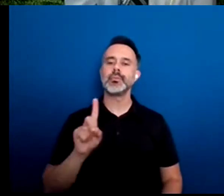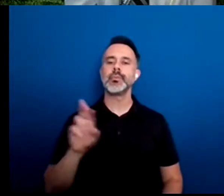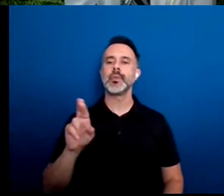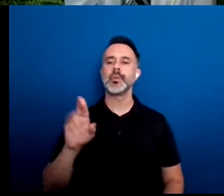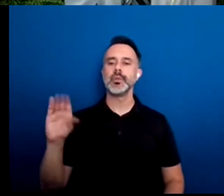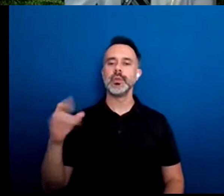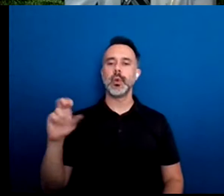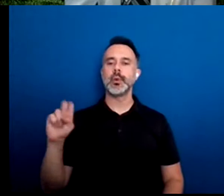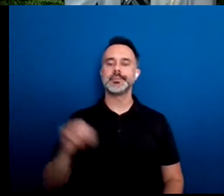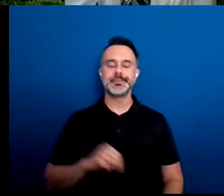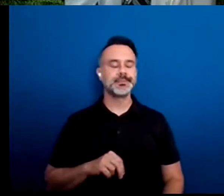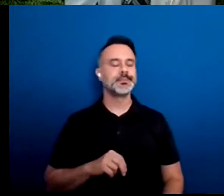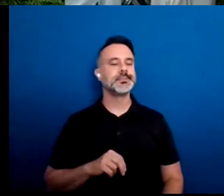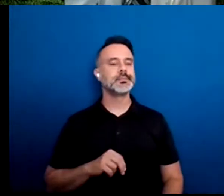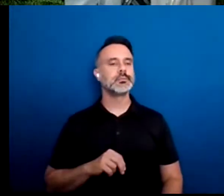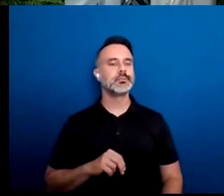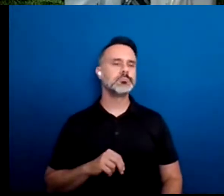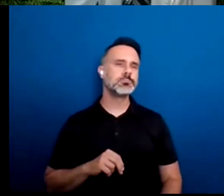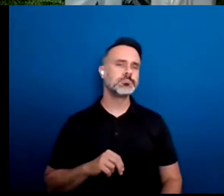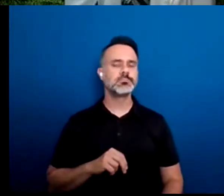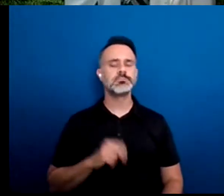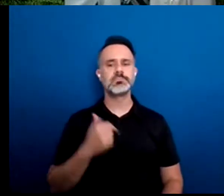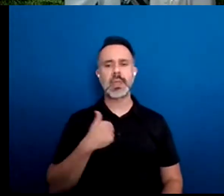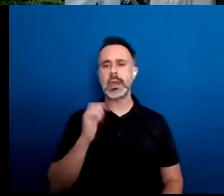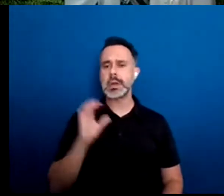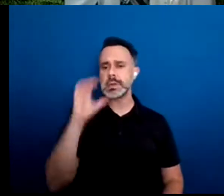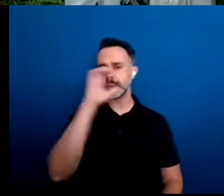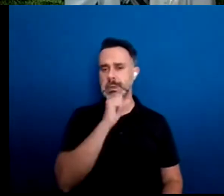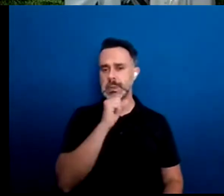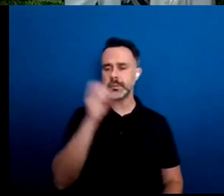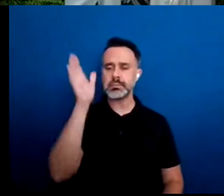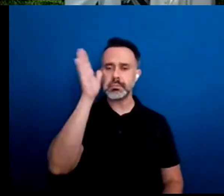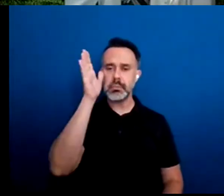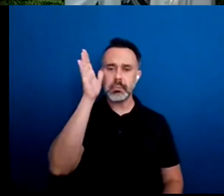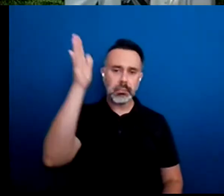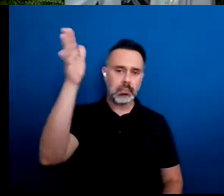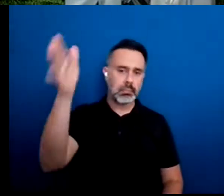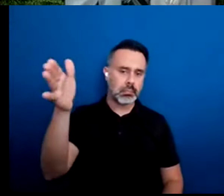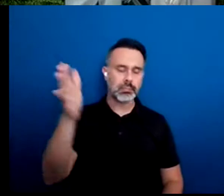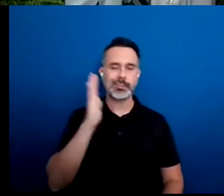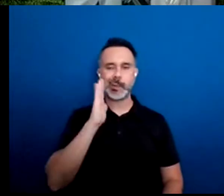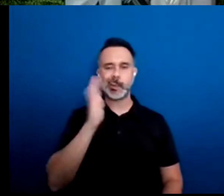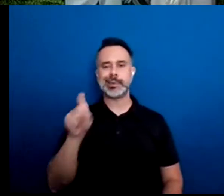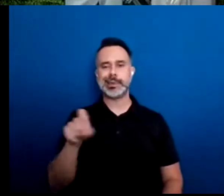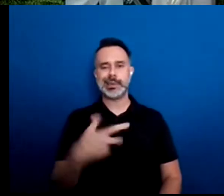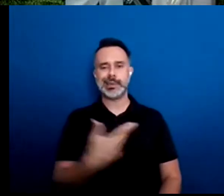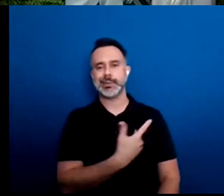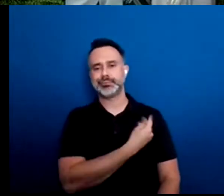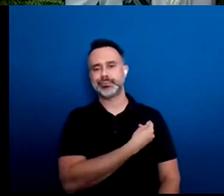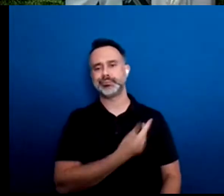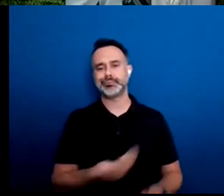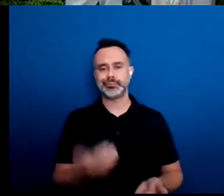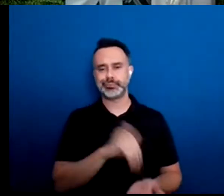I will assume that at some point in time, we're going to need another dose of coronavirus vaccine,